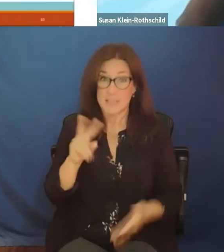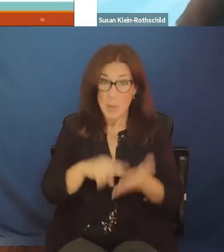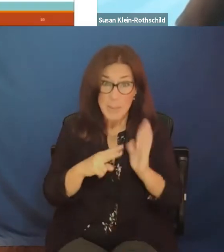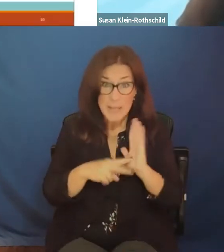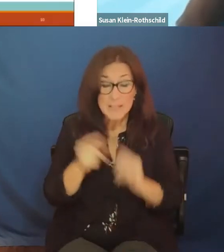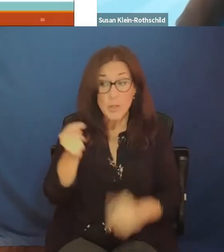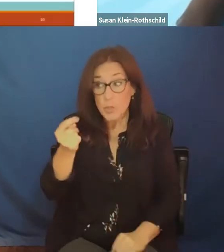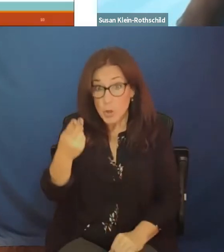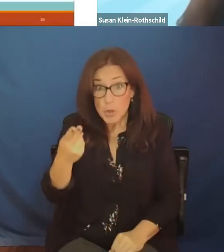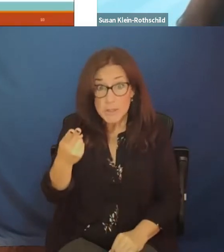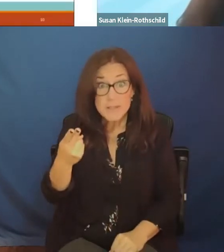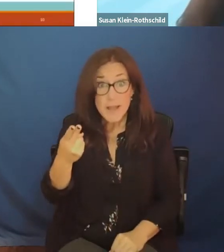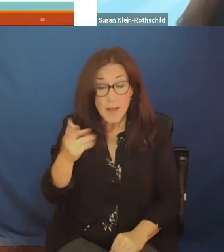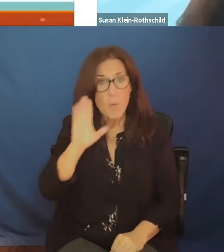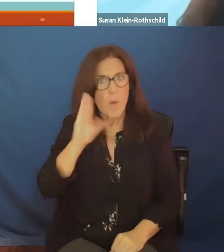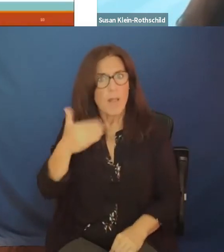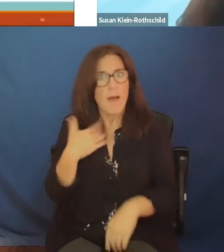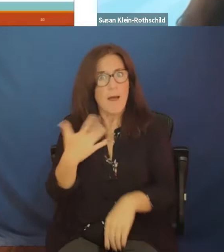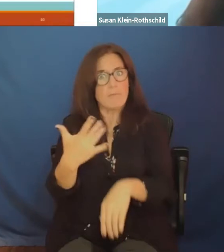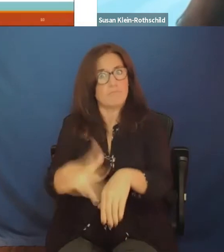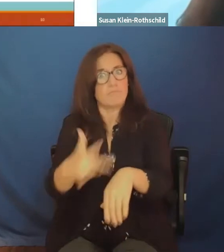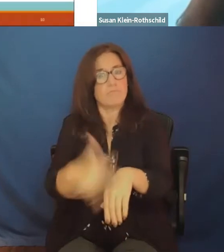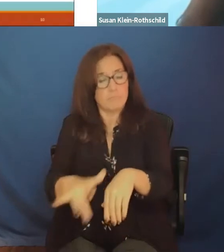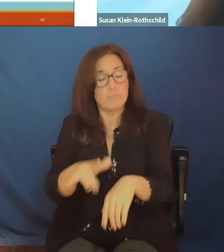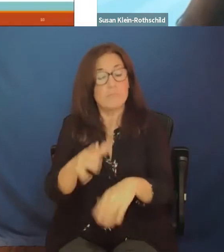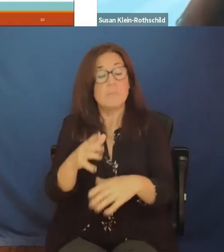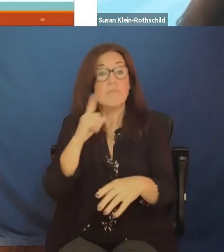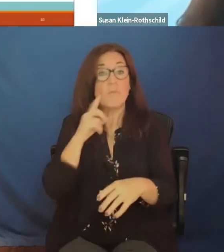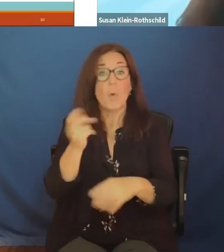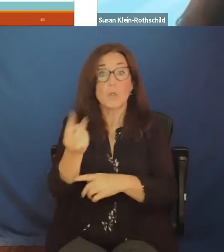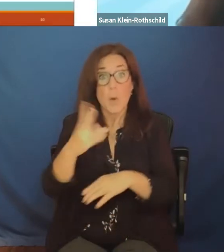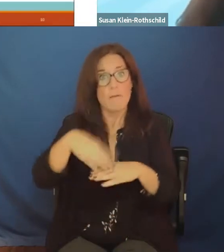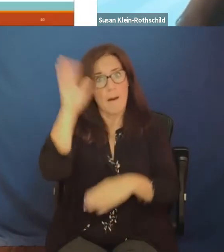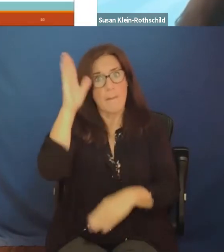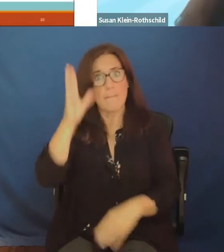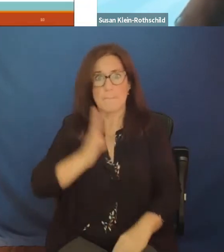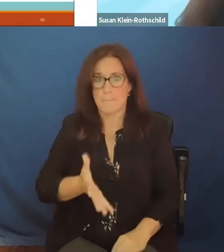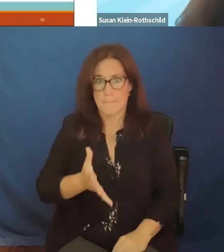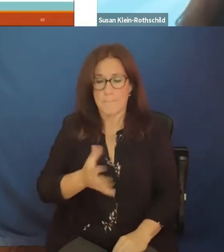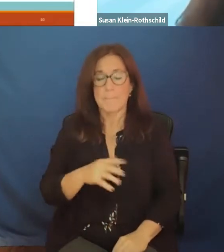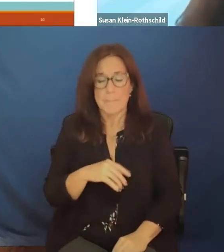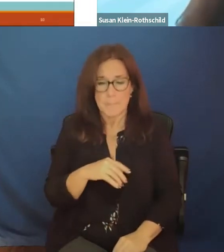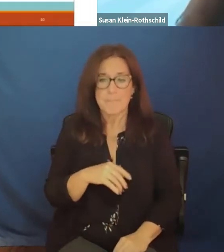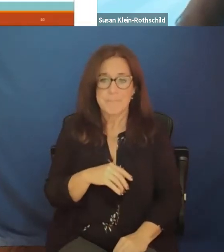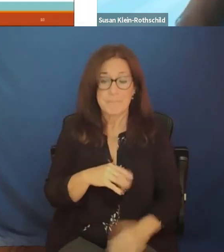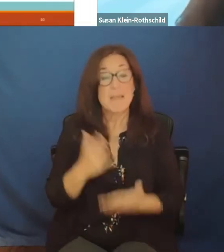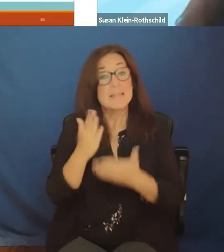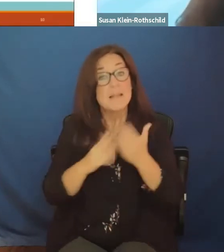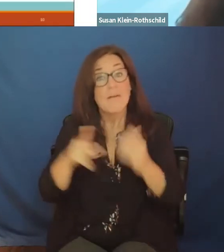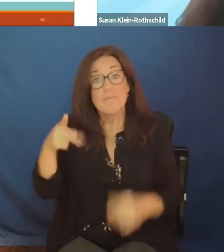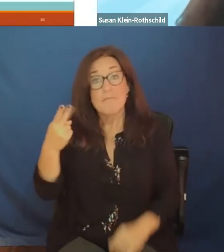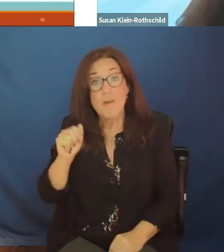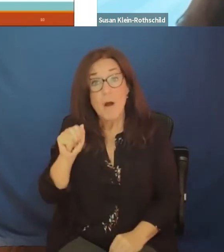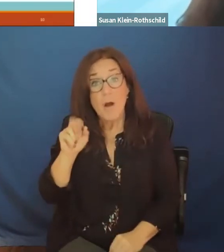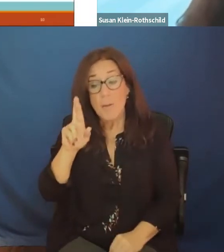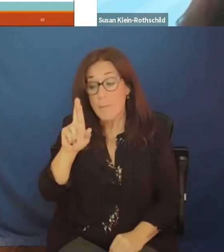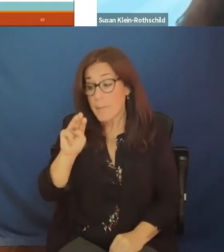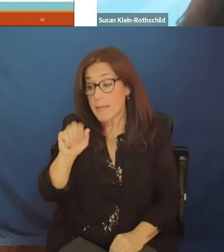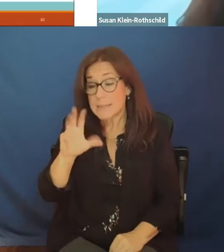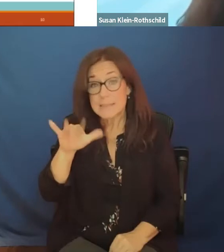Thursday, there will be vaccination slots available for anyone 12 years old and older. Some of our pharmacies, some of our